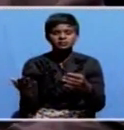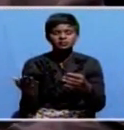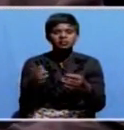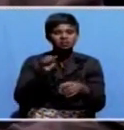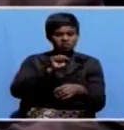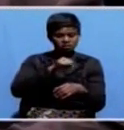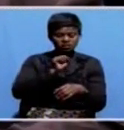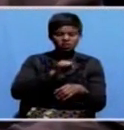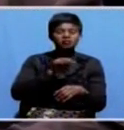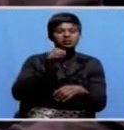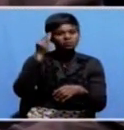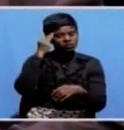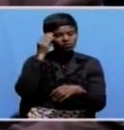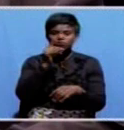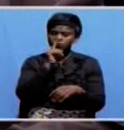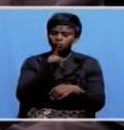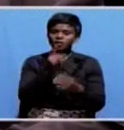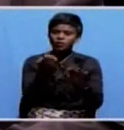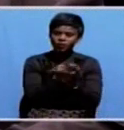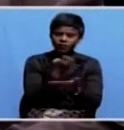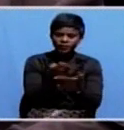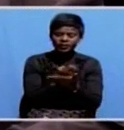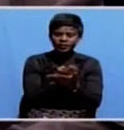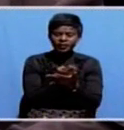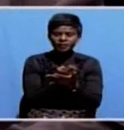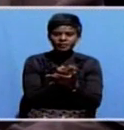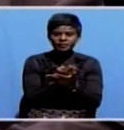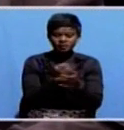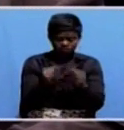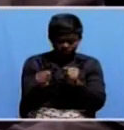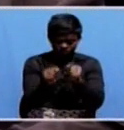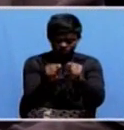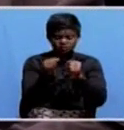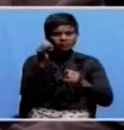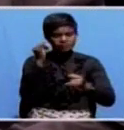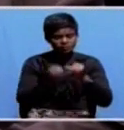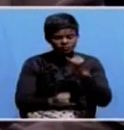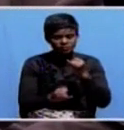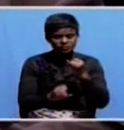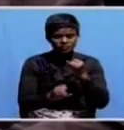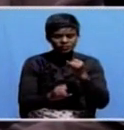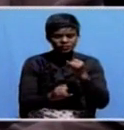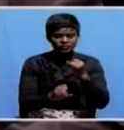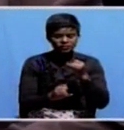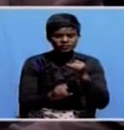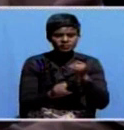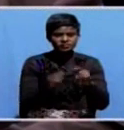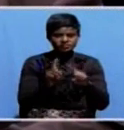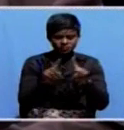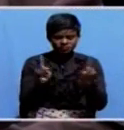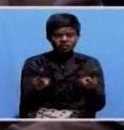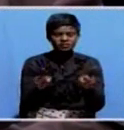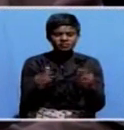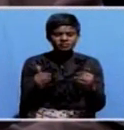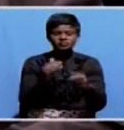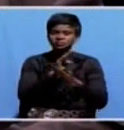Yes, he liberalized the economy, shortages ended, but at a high cost. And